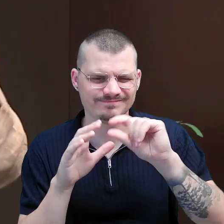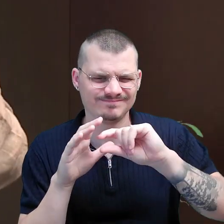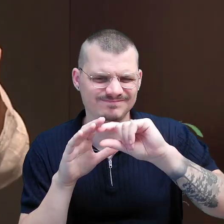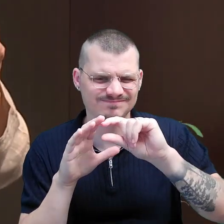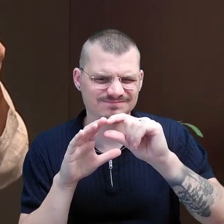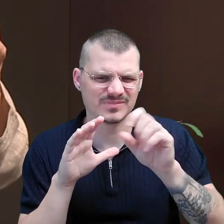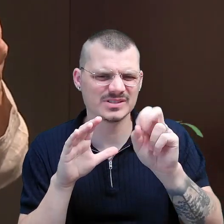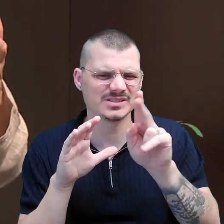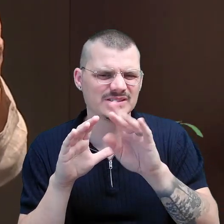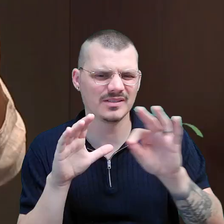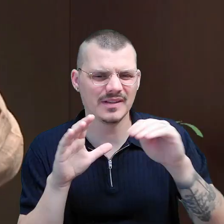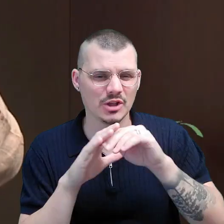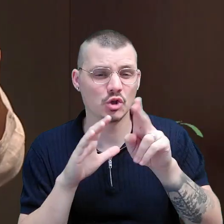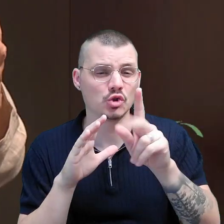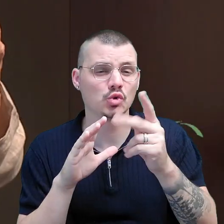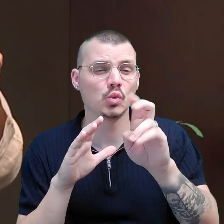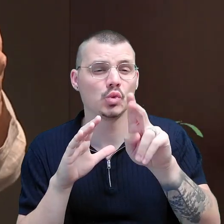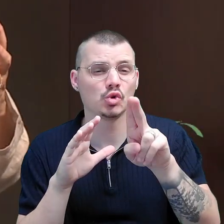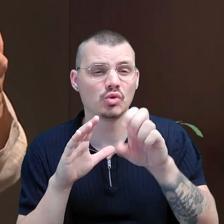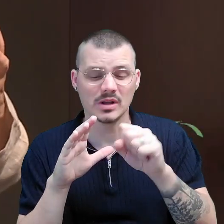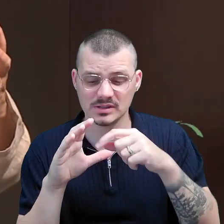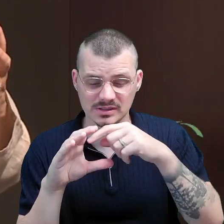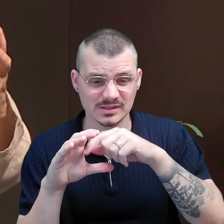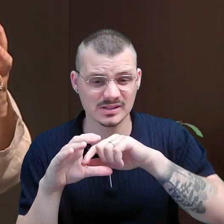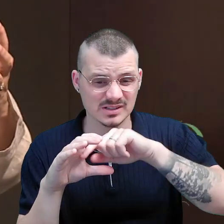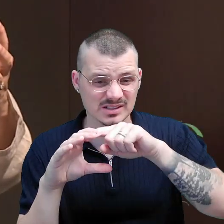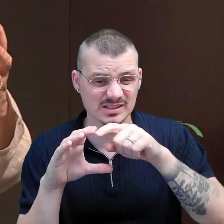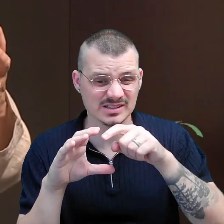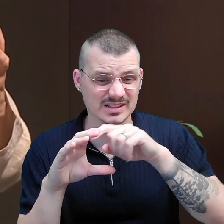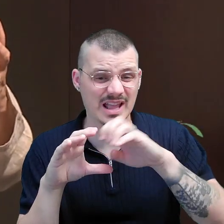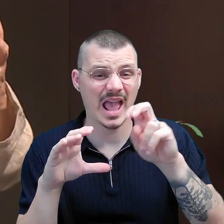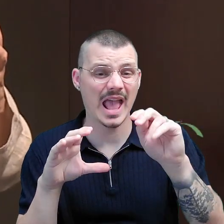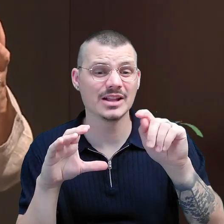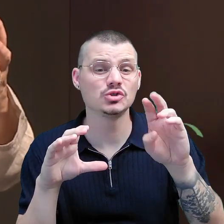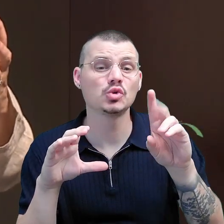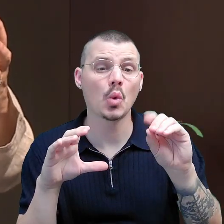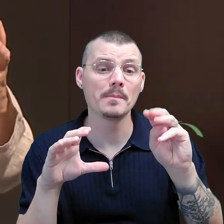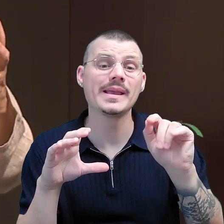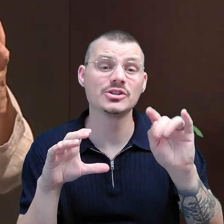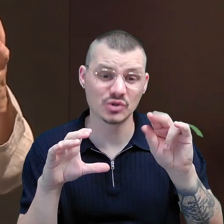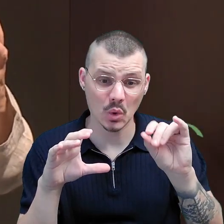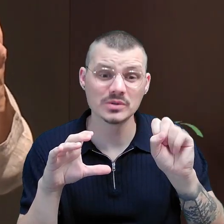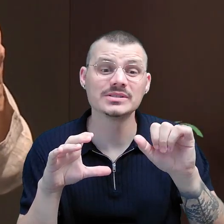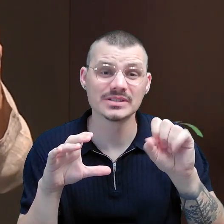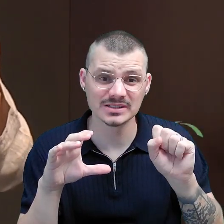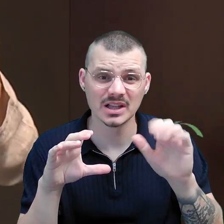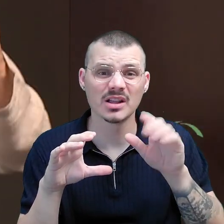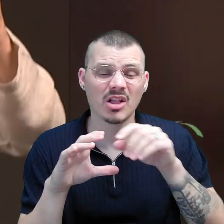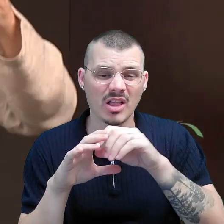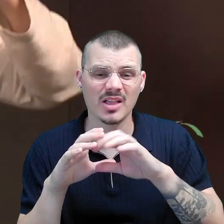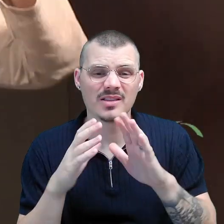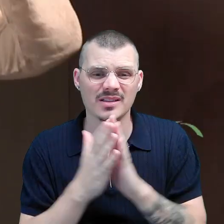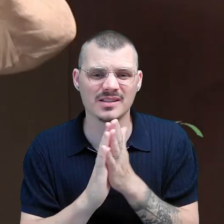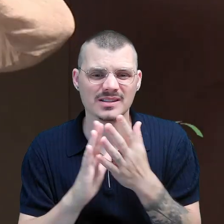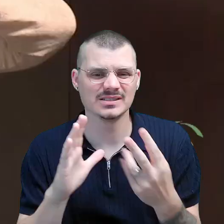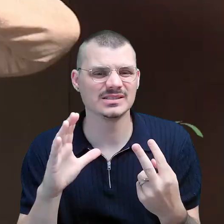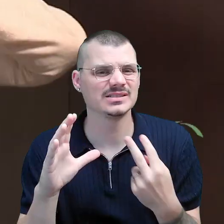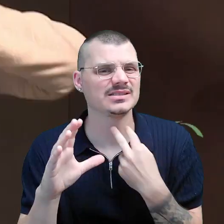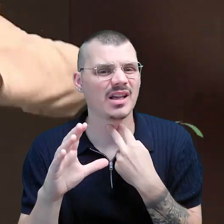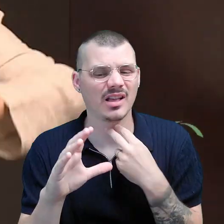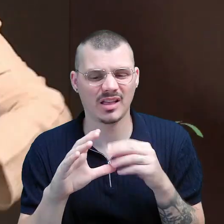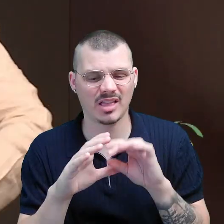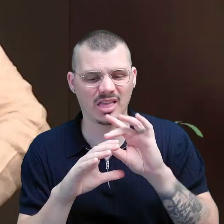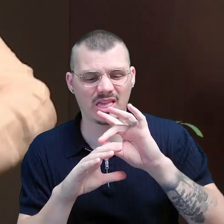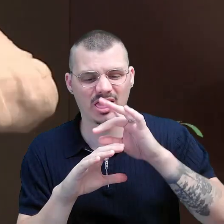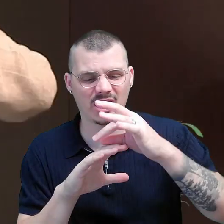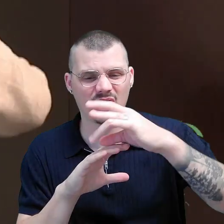of globby stuff that lines the uterus. In endometriosis, it gets stuck